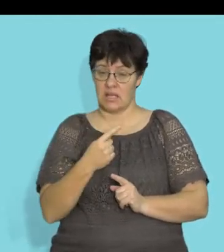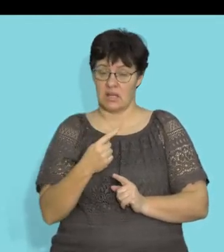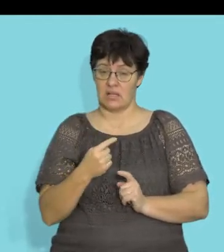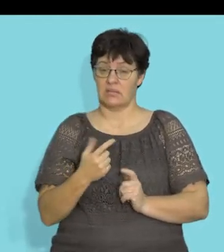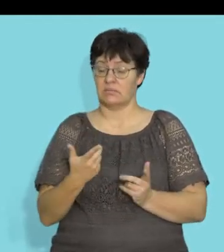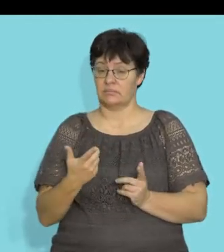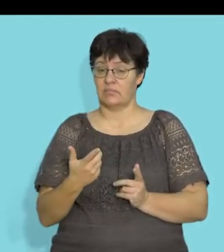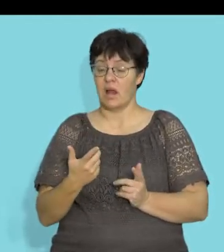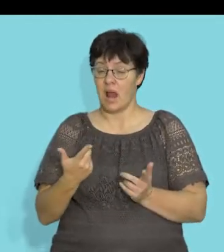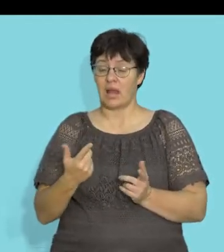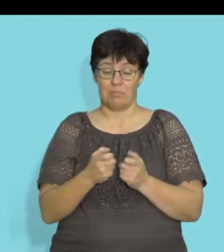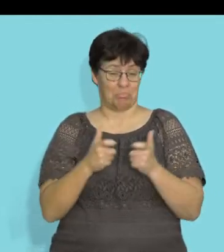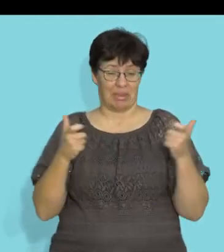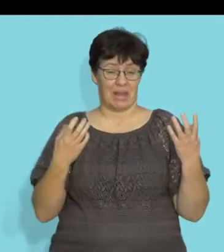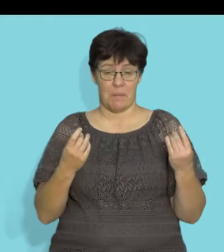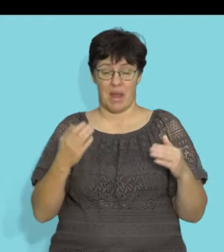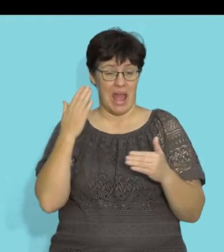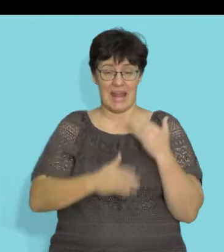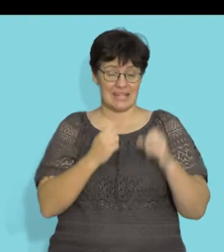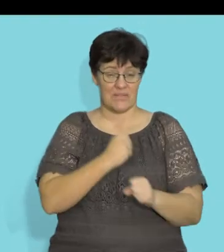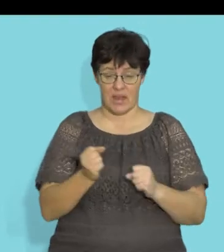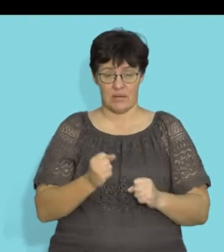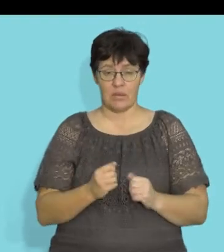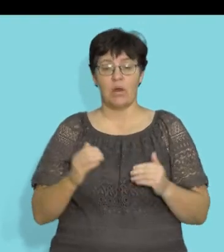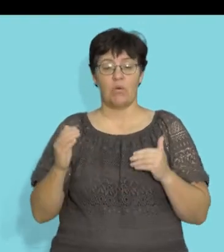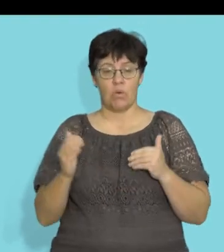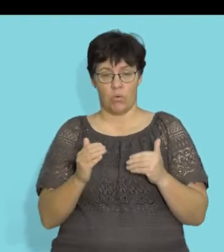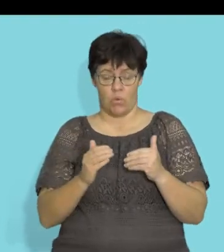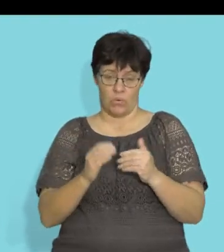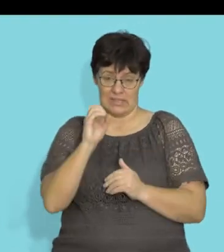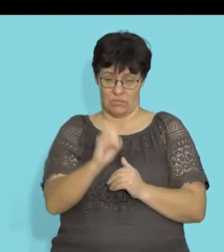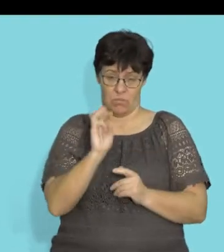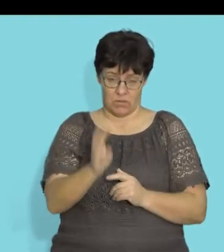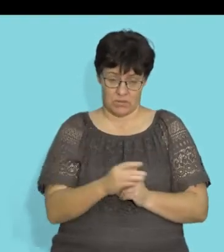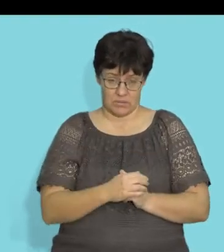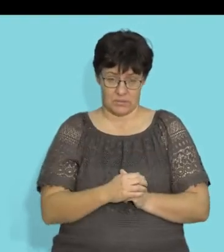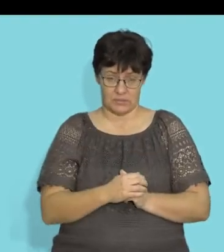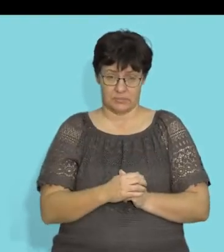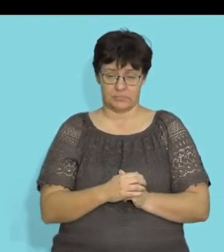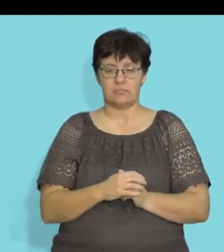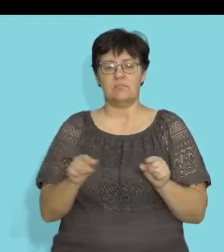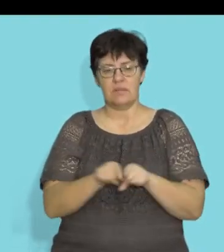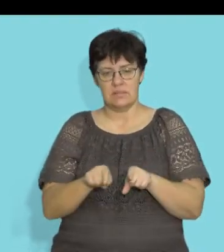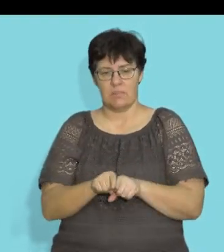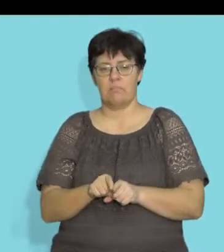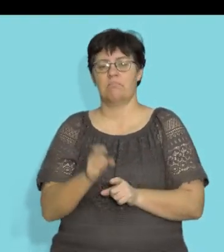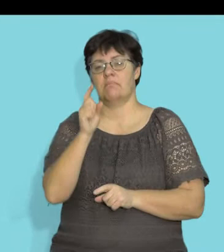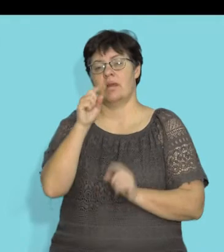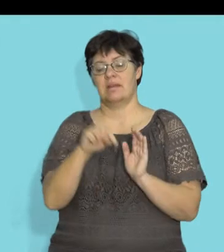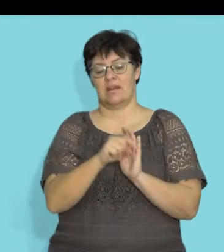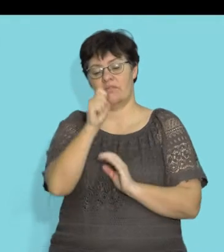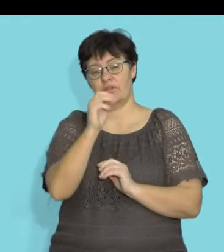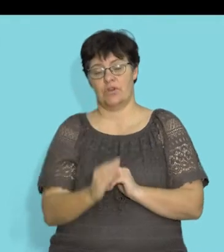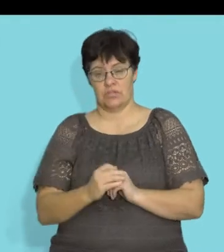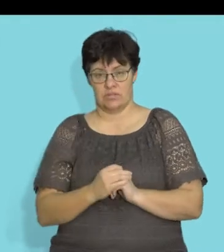as large as infinity, the number itself is going to get closer and closer to 0. It's the same thing with negative a third. If